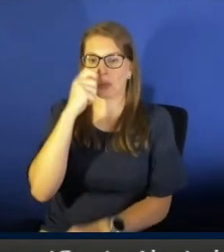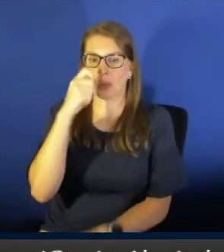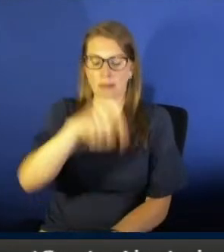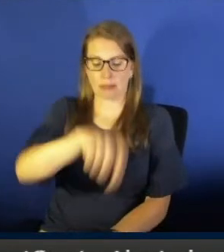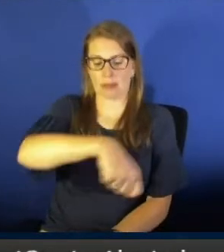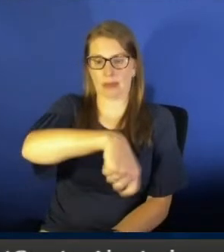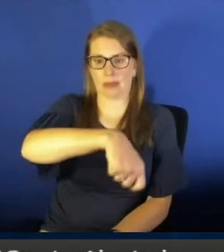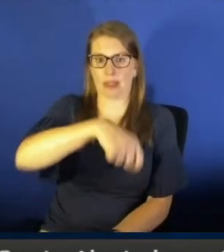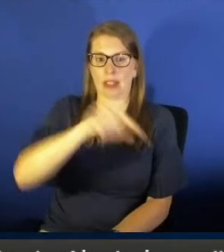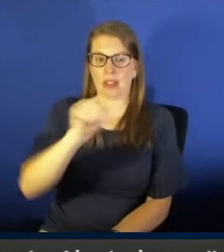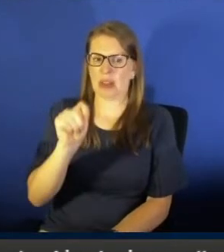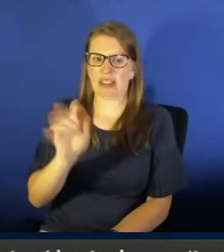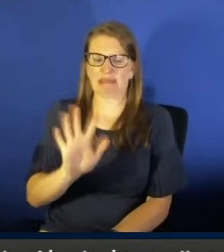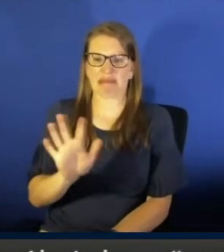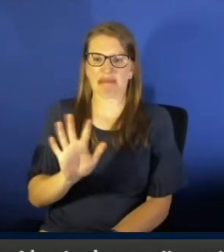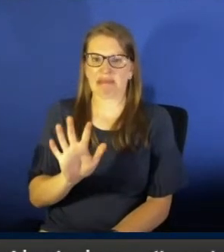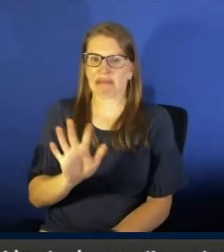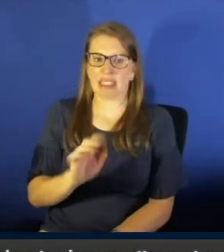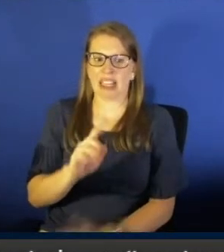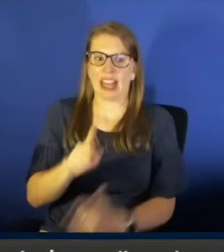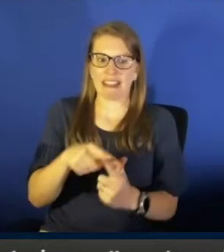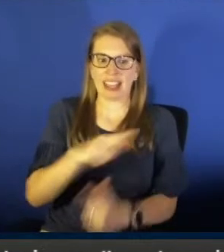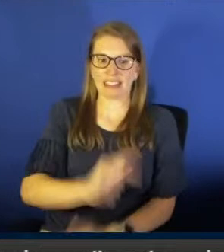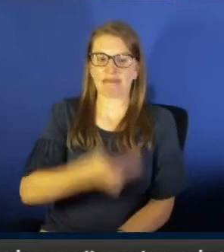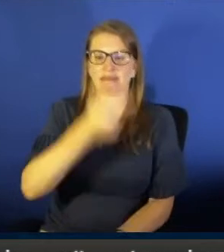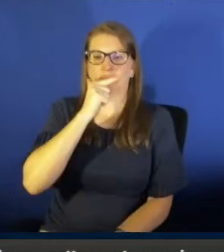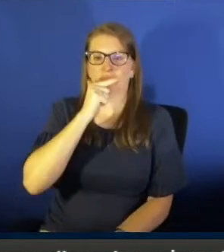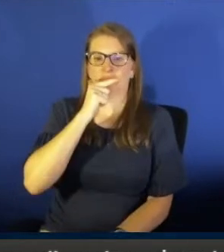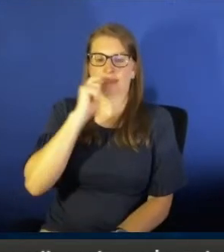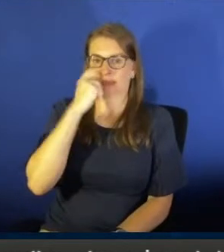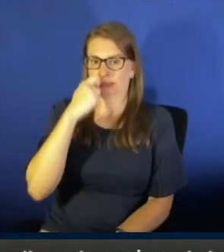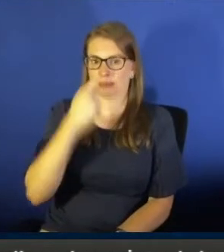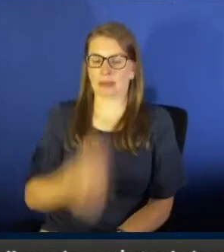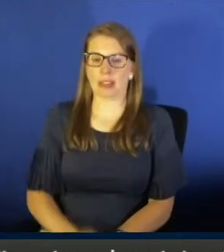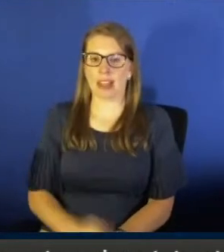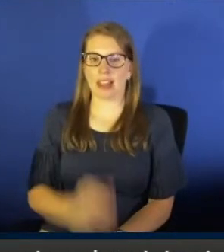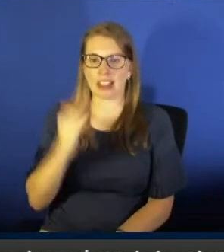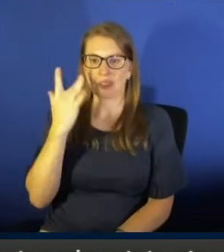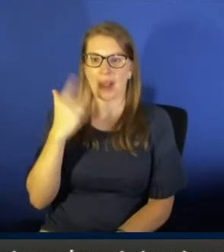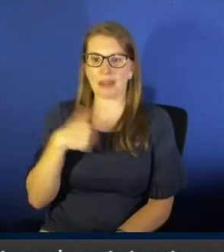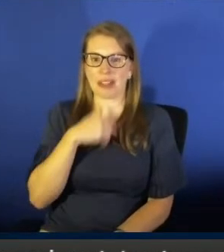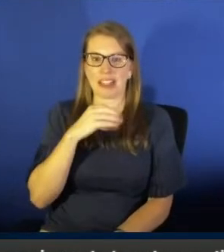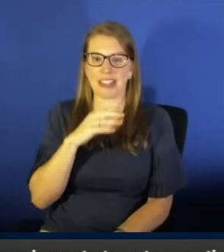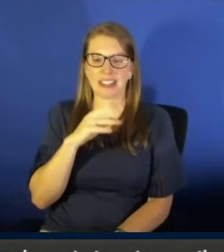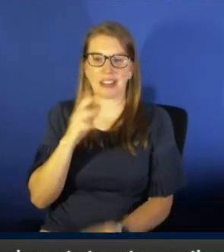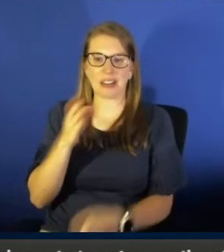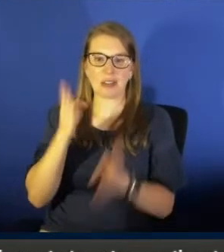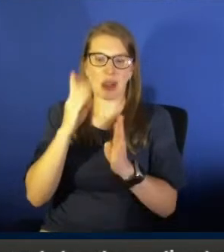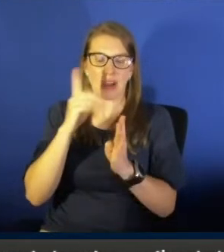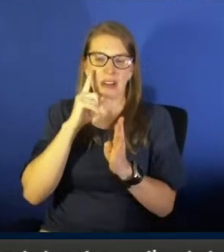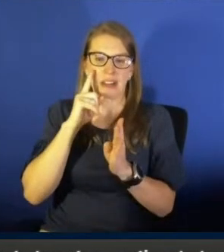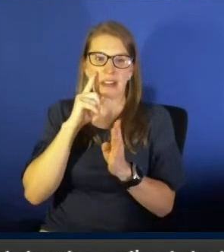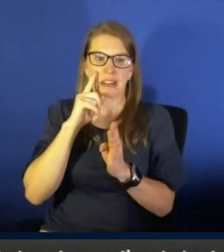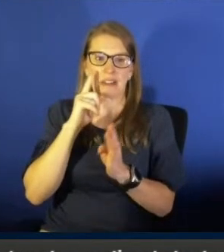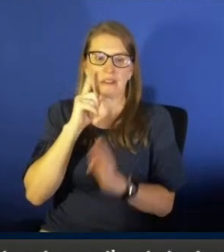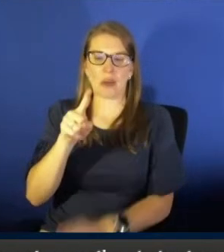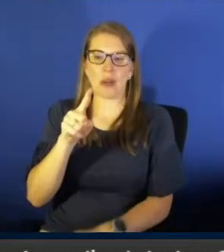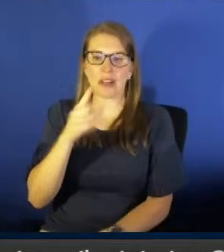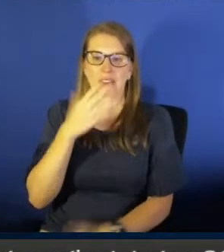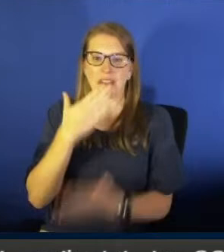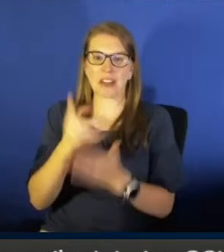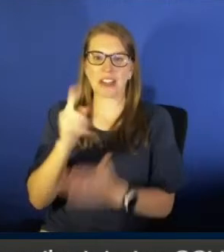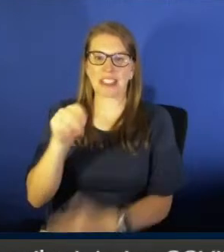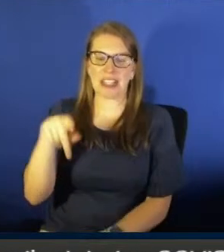that would be good. Then on your nose, no. Do not do that. That's why we tune in for these good tips. Thank you so much. Stay safe out there. We're talking